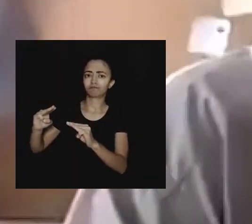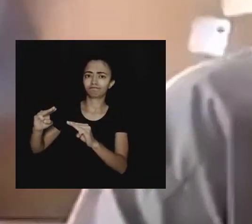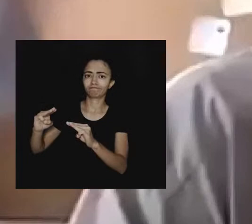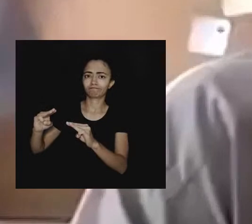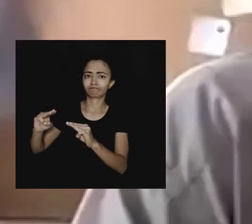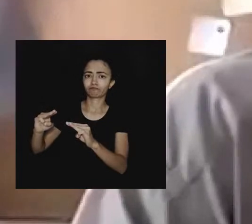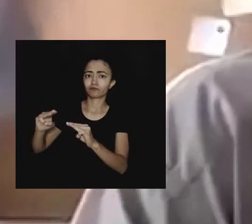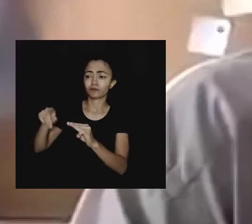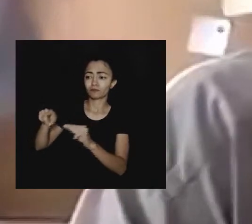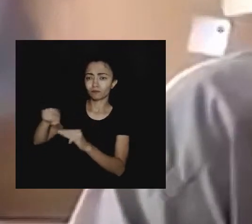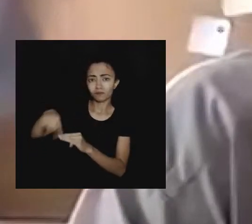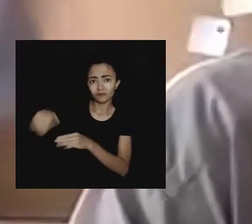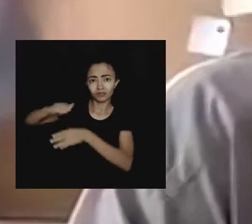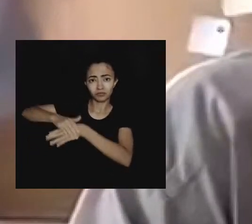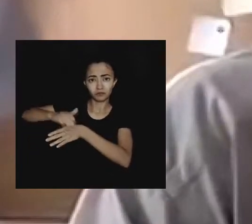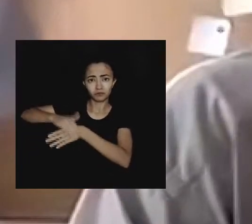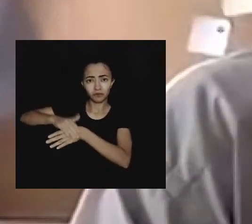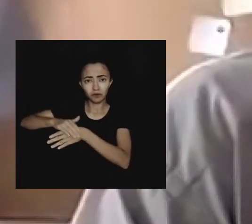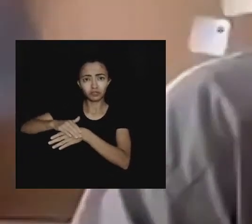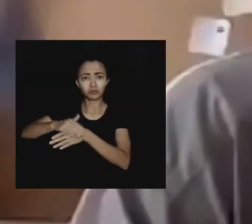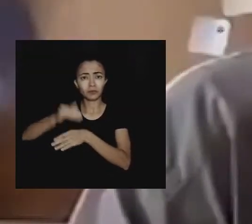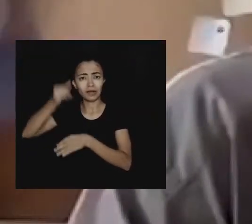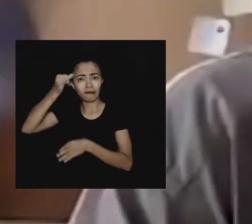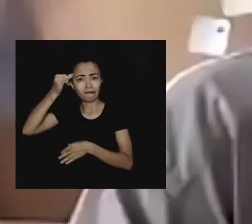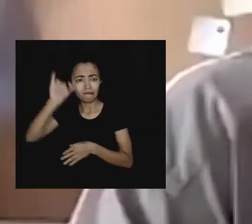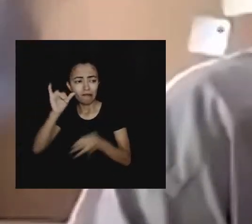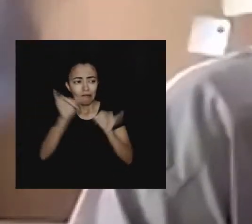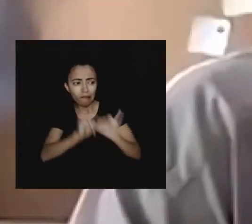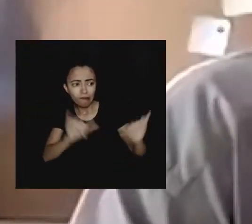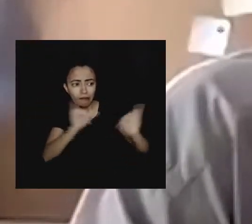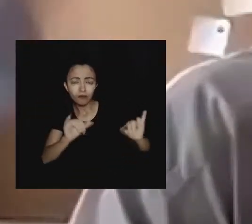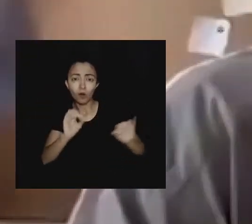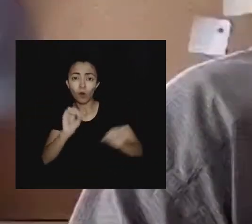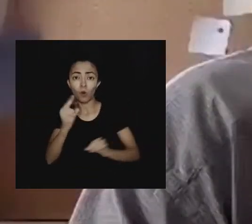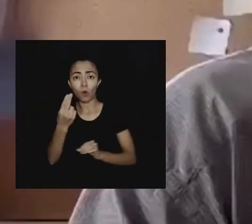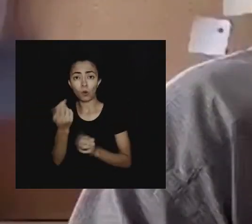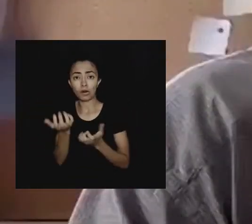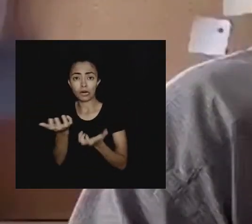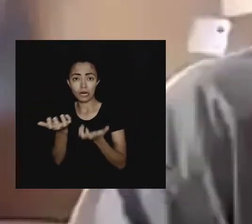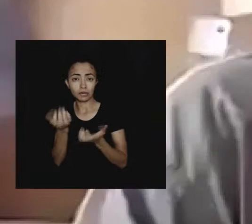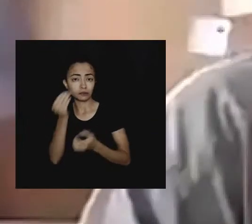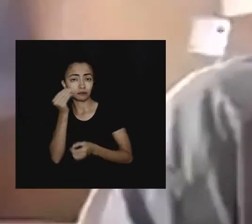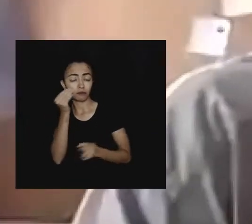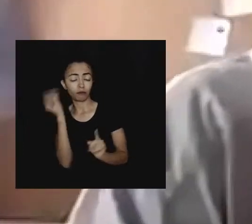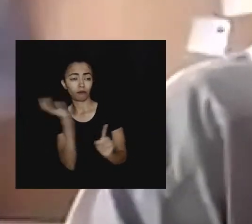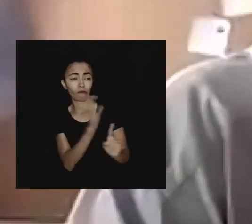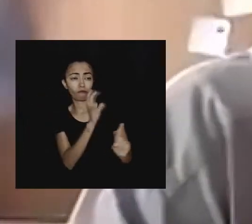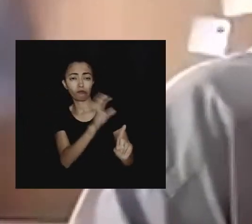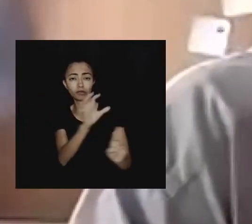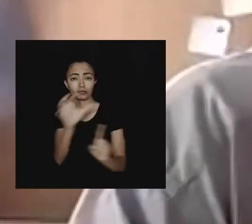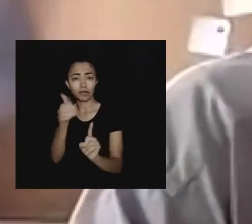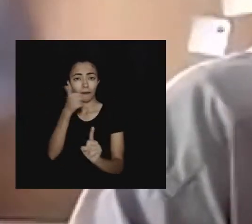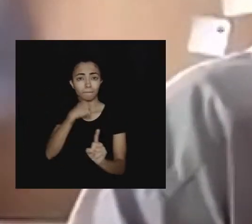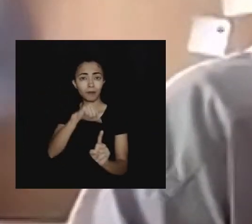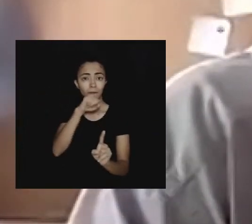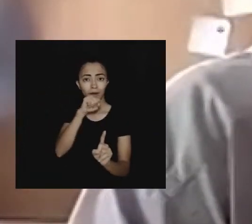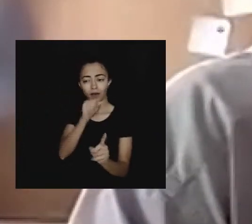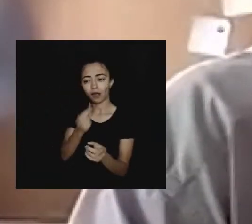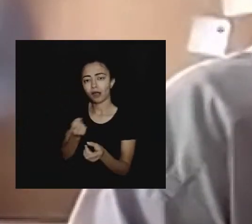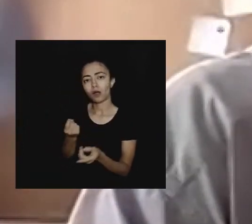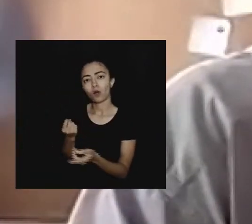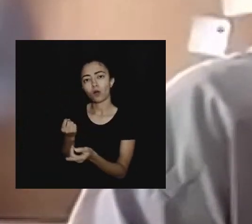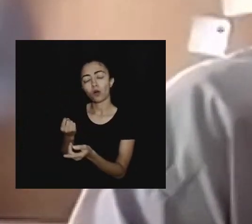to disinform and or persuade the mothers to buy and use their